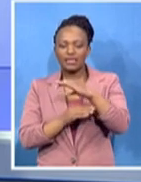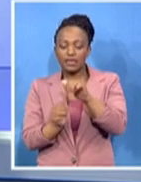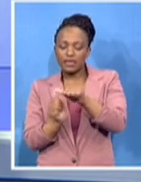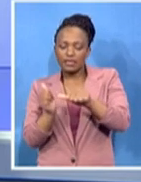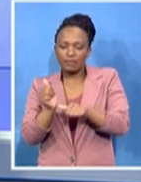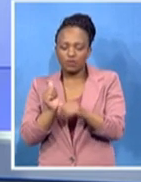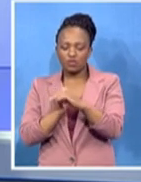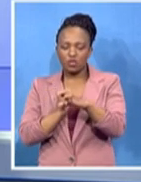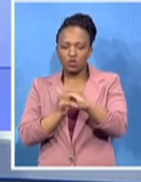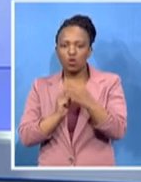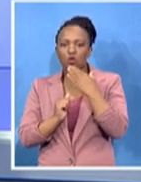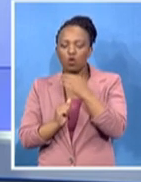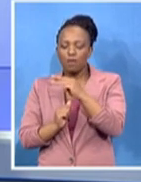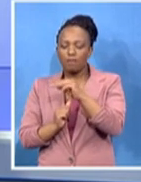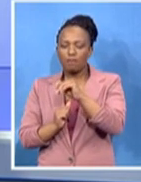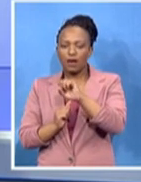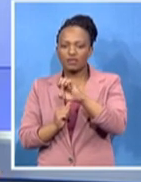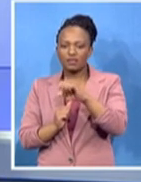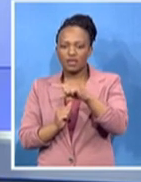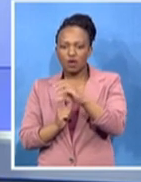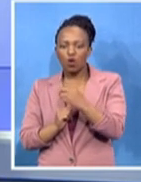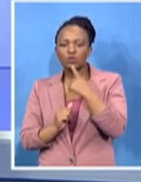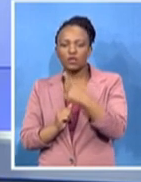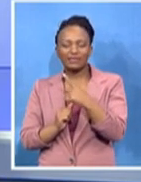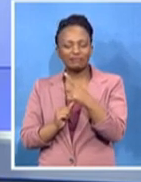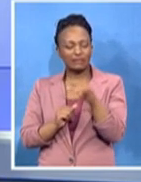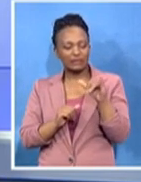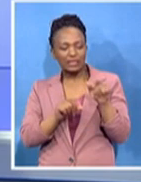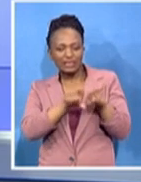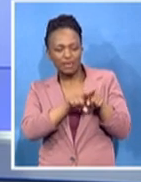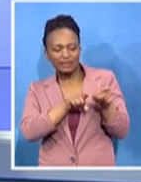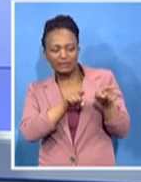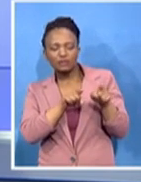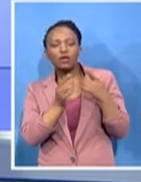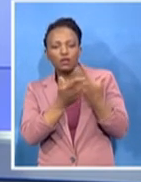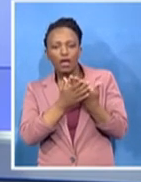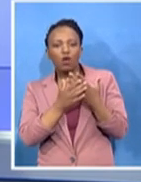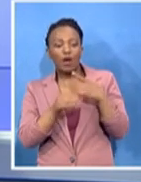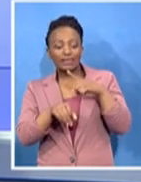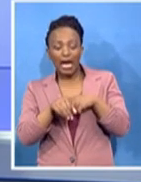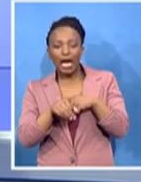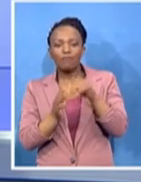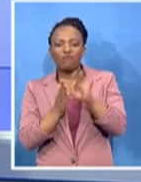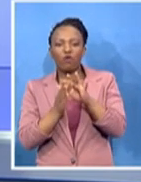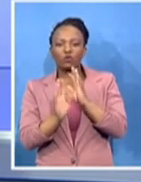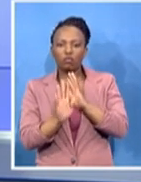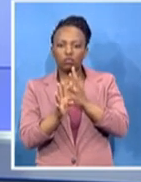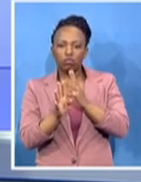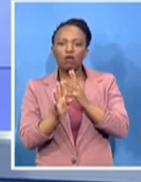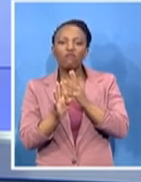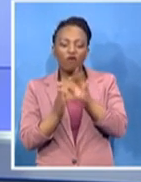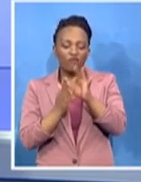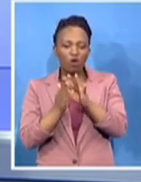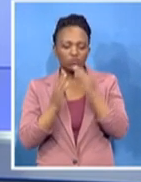the similarities in the logo may confuse voters when casting ballots. ActionSA leader Herman Mashaba has vowed to challenge the